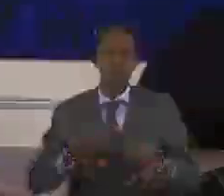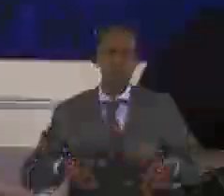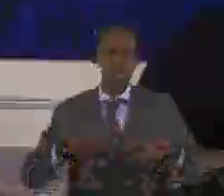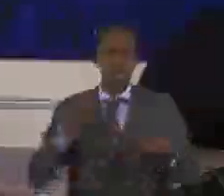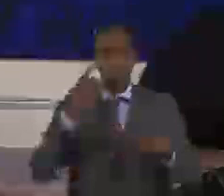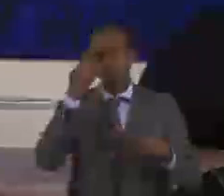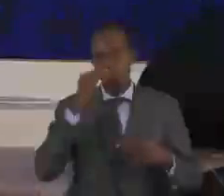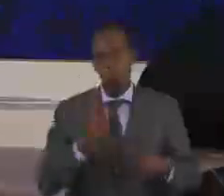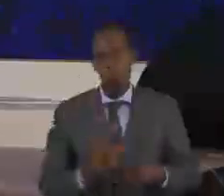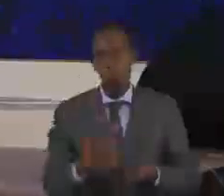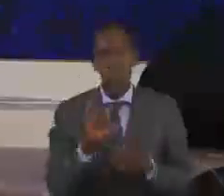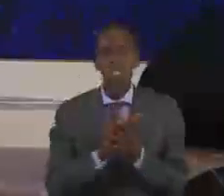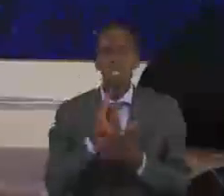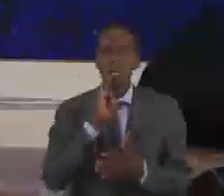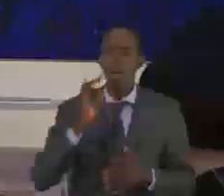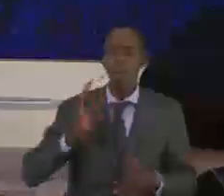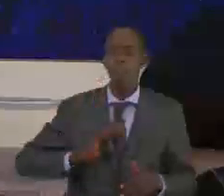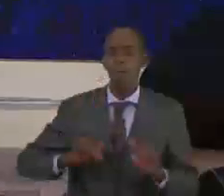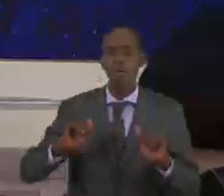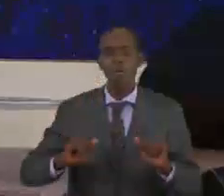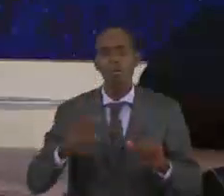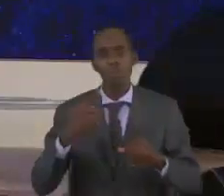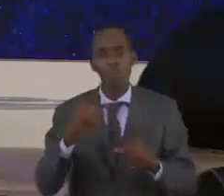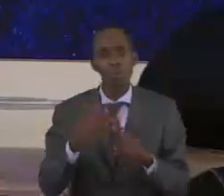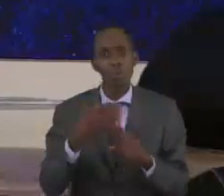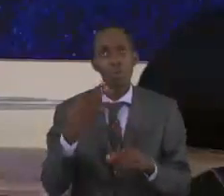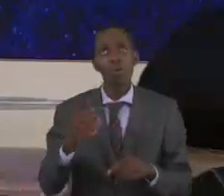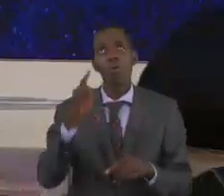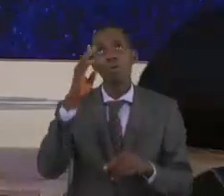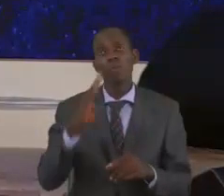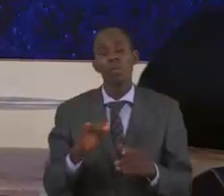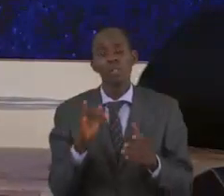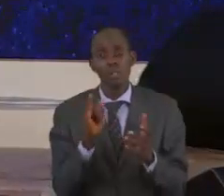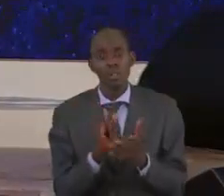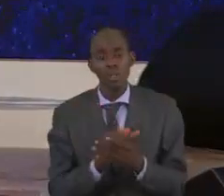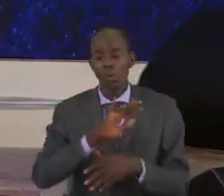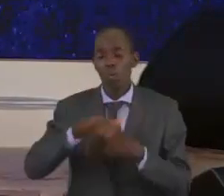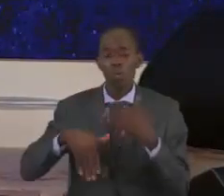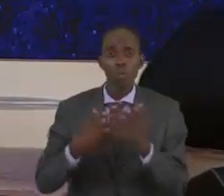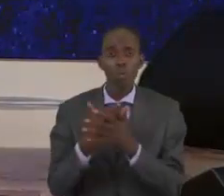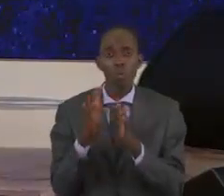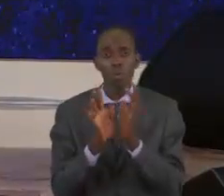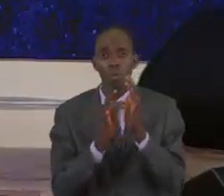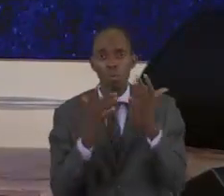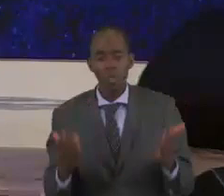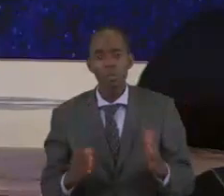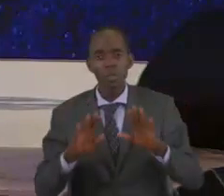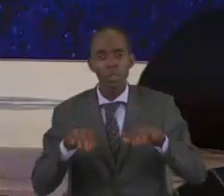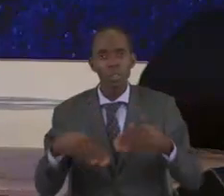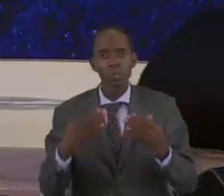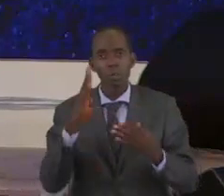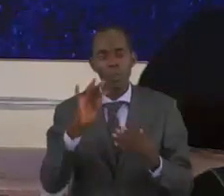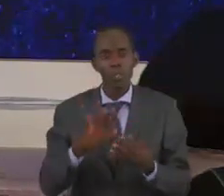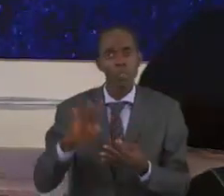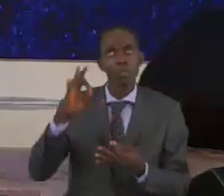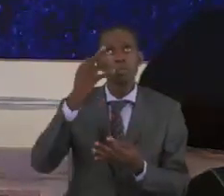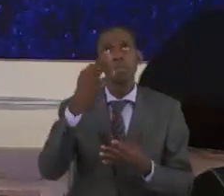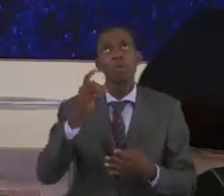That is profitable. The word of God, the whole scripture given by the Spirit of God,